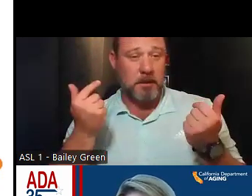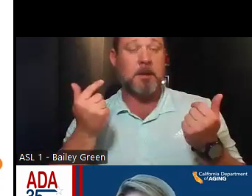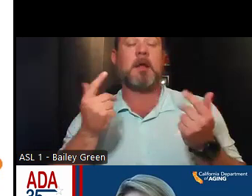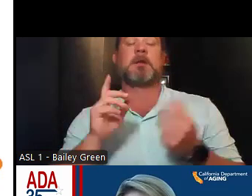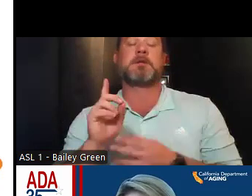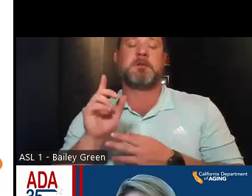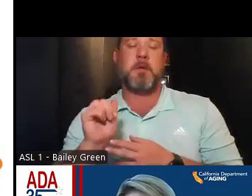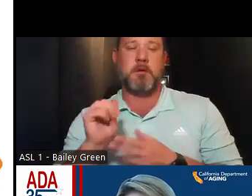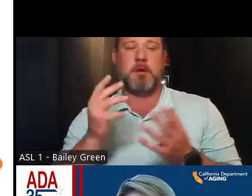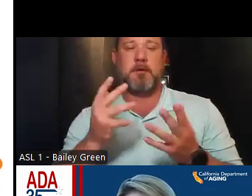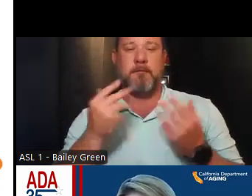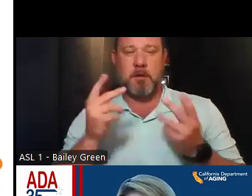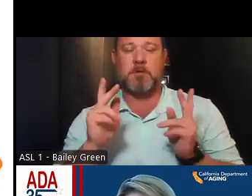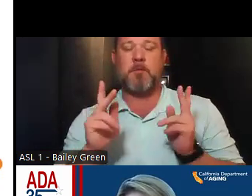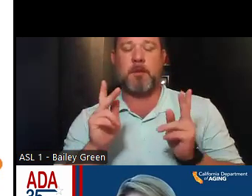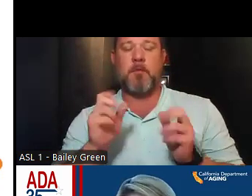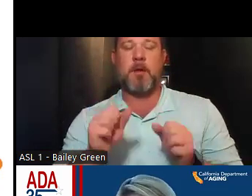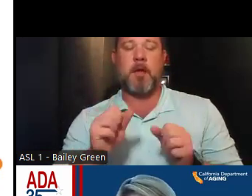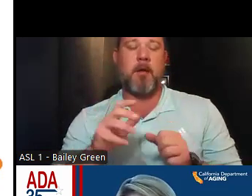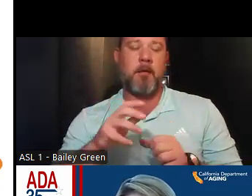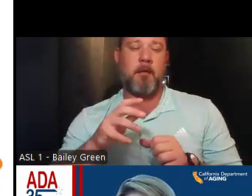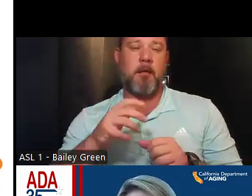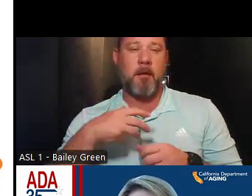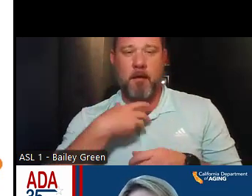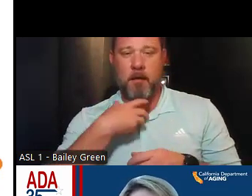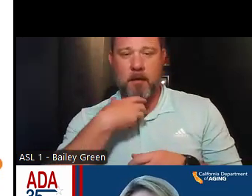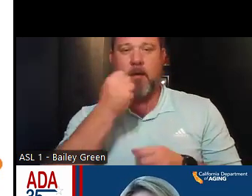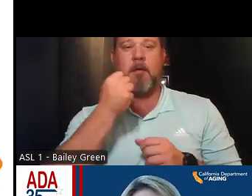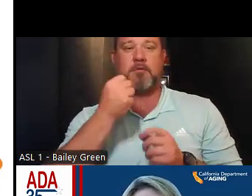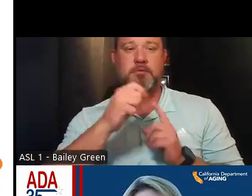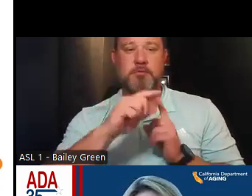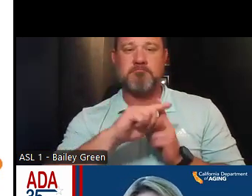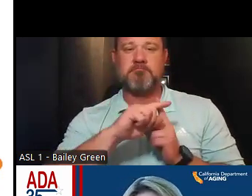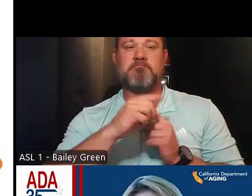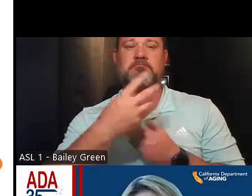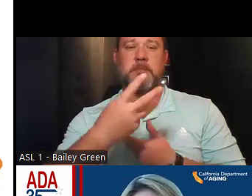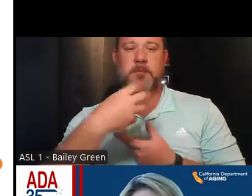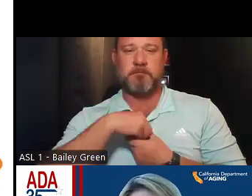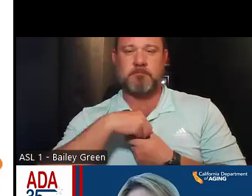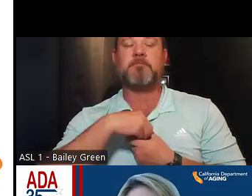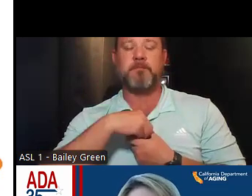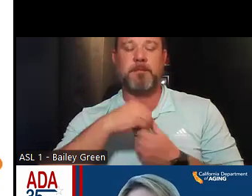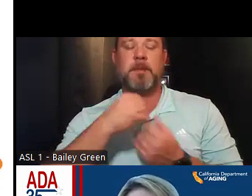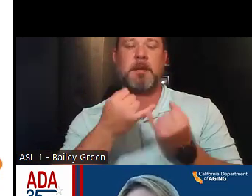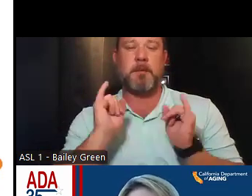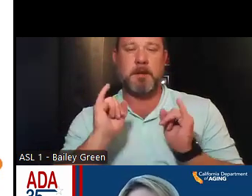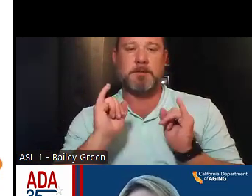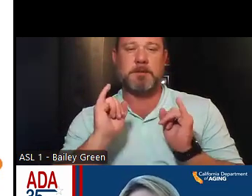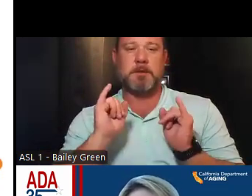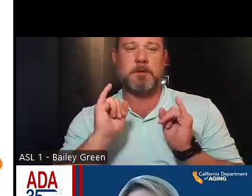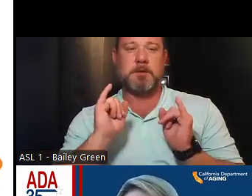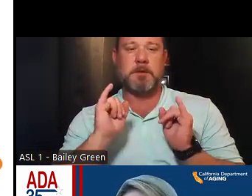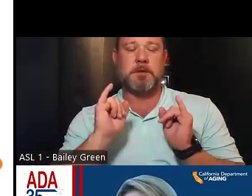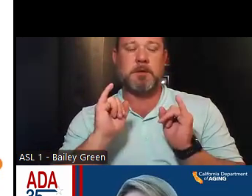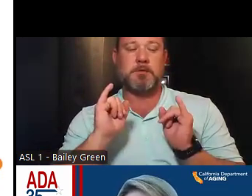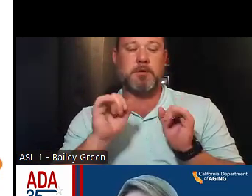to ensure that people can age with dignity and independence. So first is navigation, and this really gets at how people